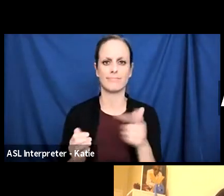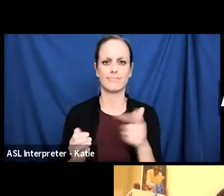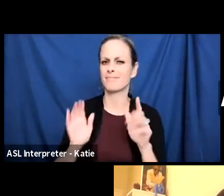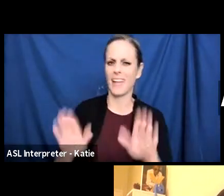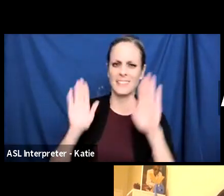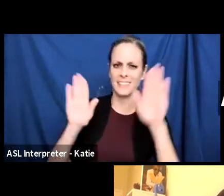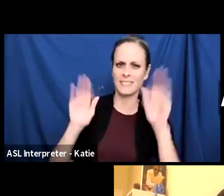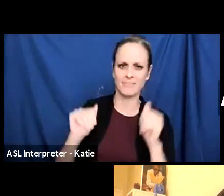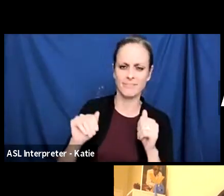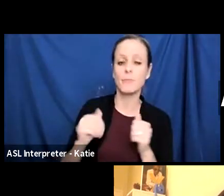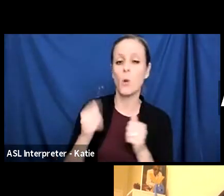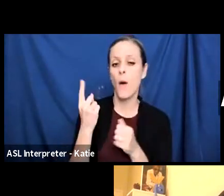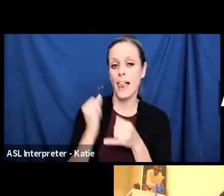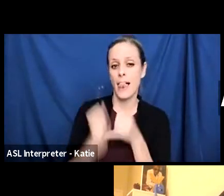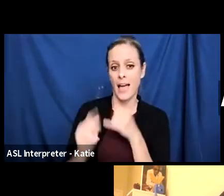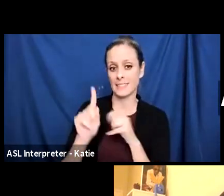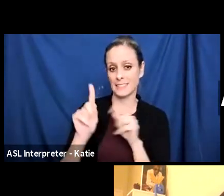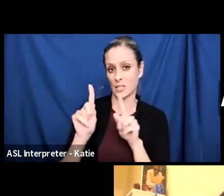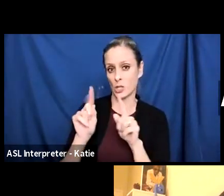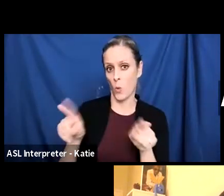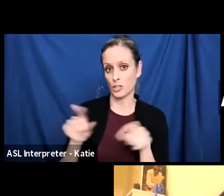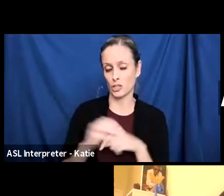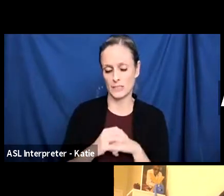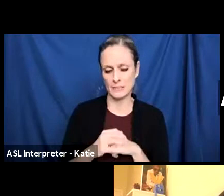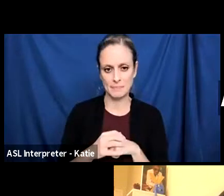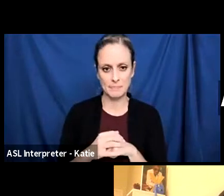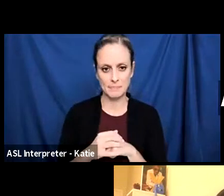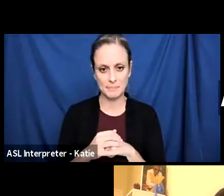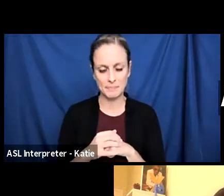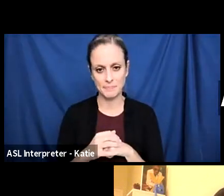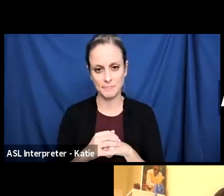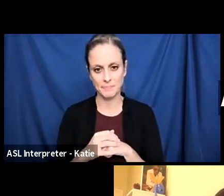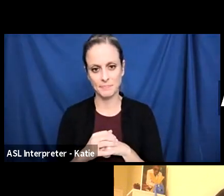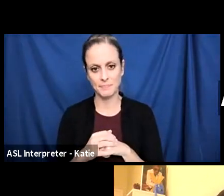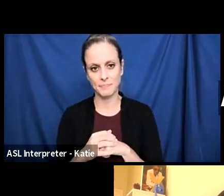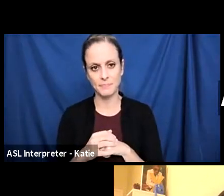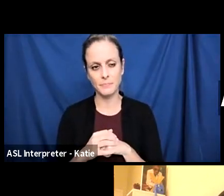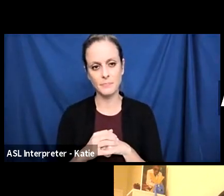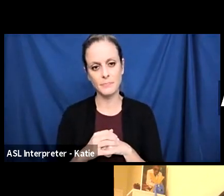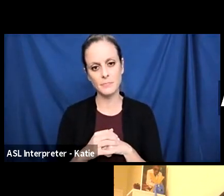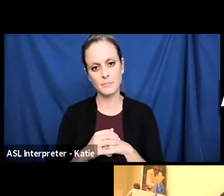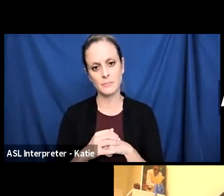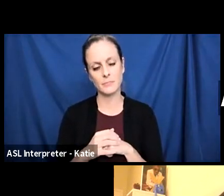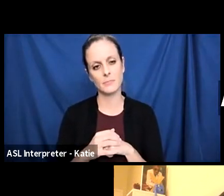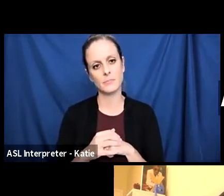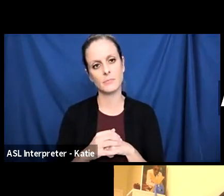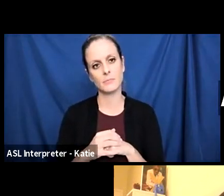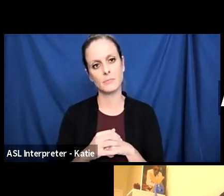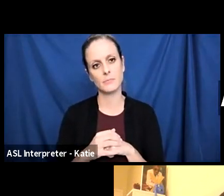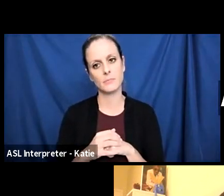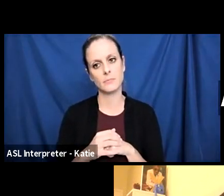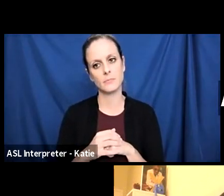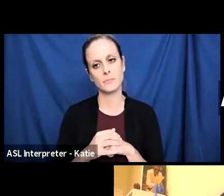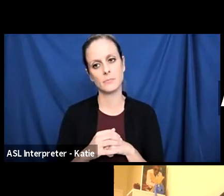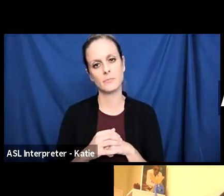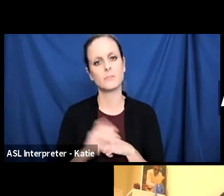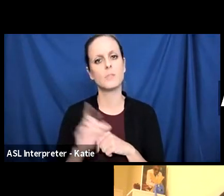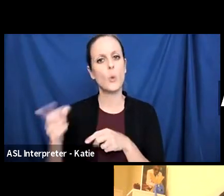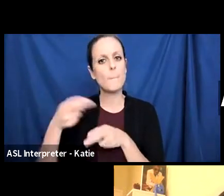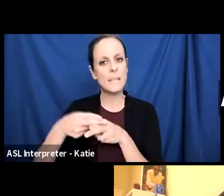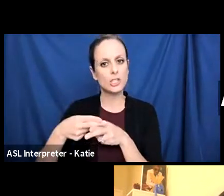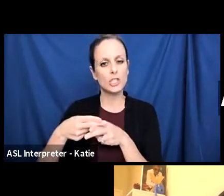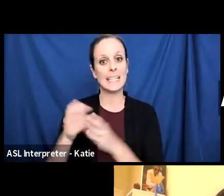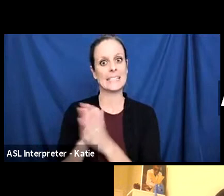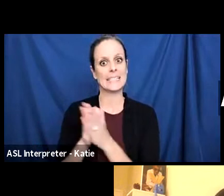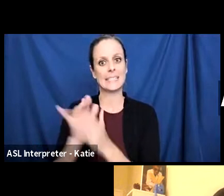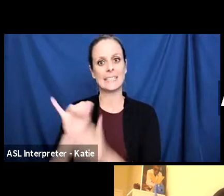And one last question that I had related to, you mentioned a little bit about